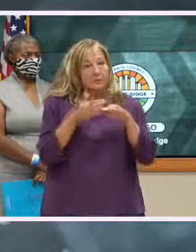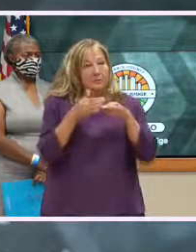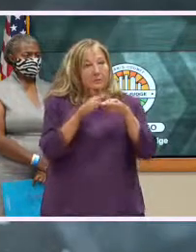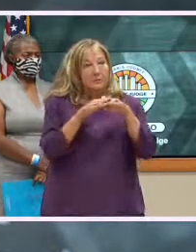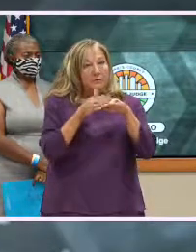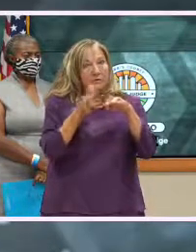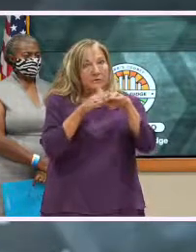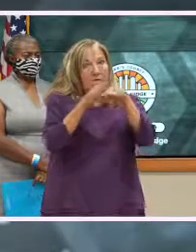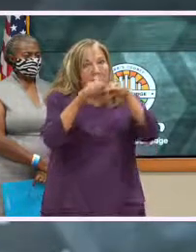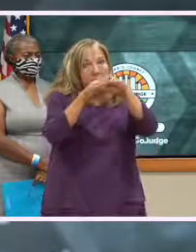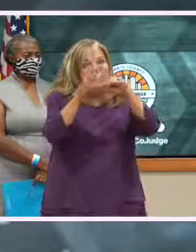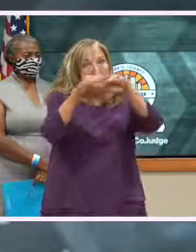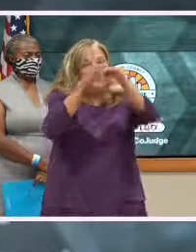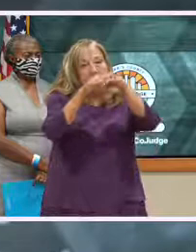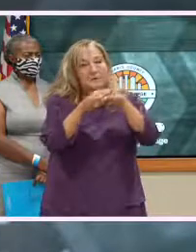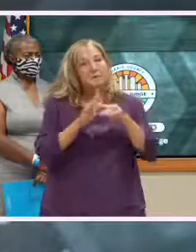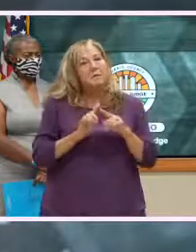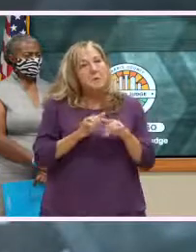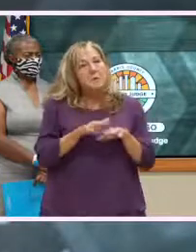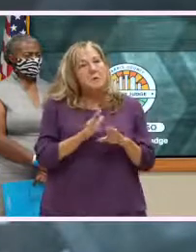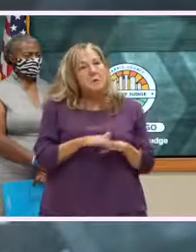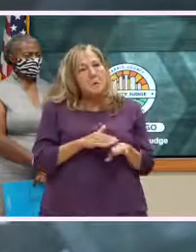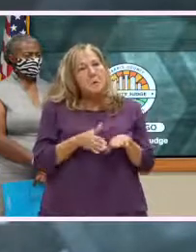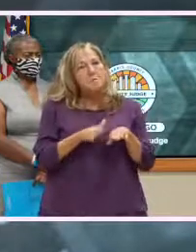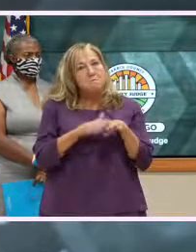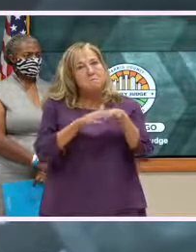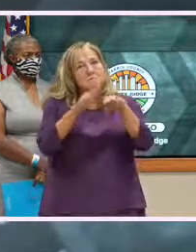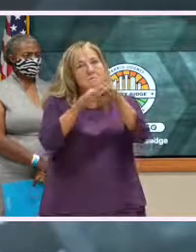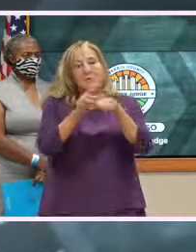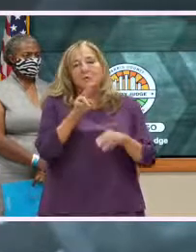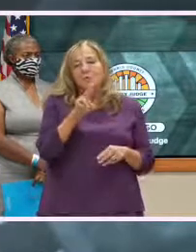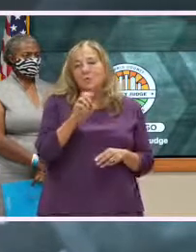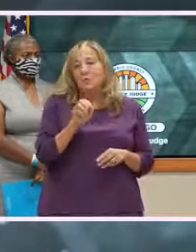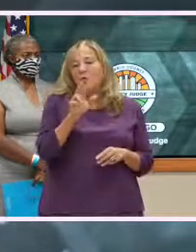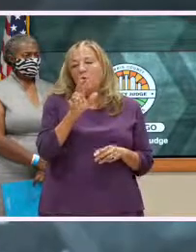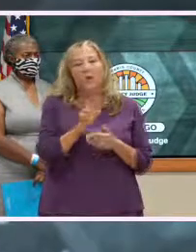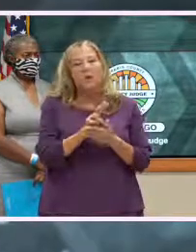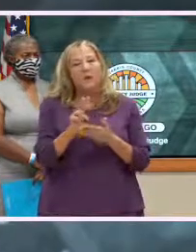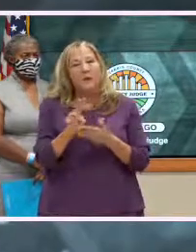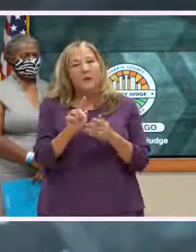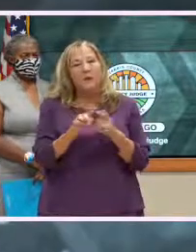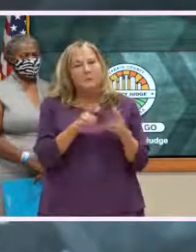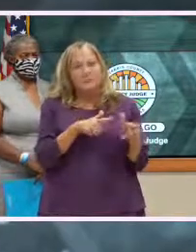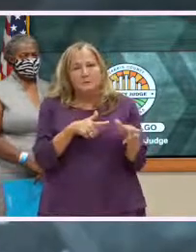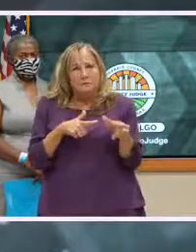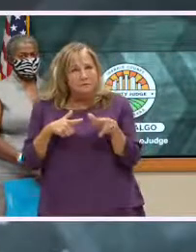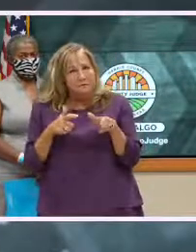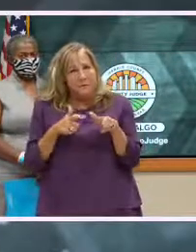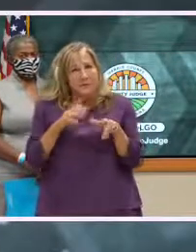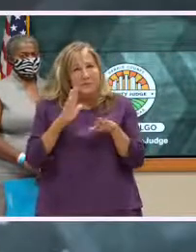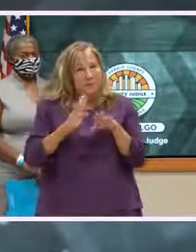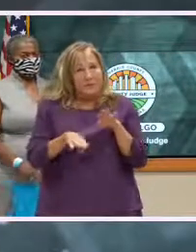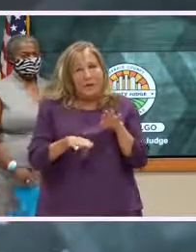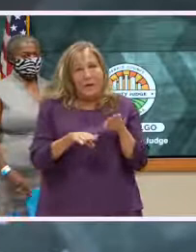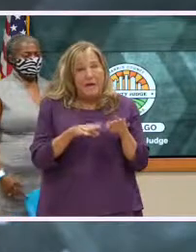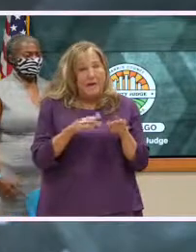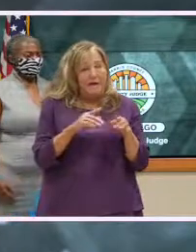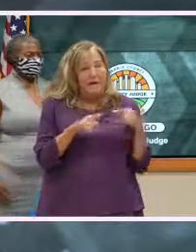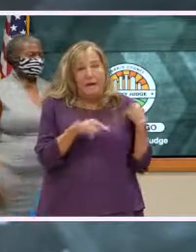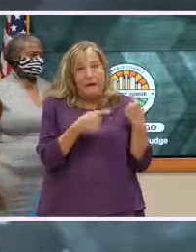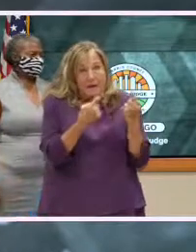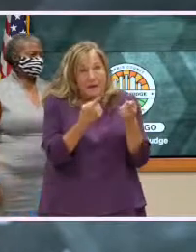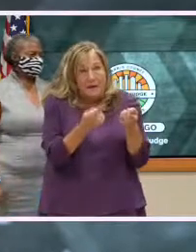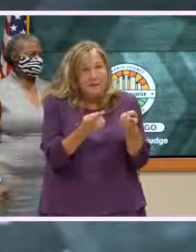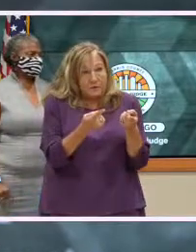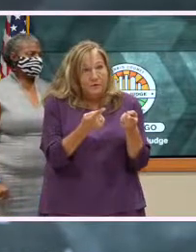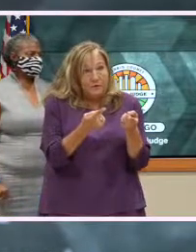accelerating. The positivity rate is doubling every 2.3 weeks, which is faster than at every point during